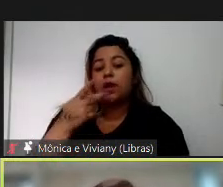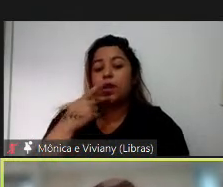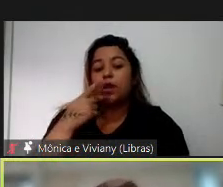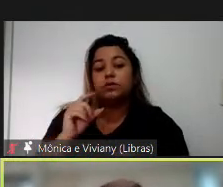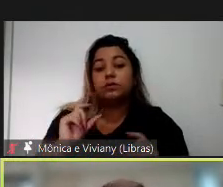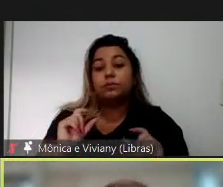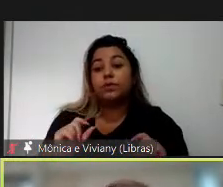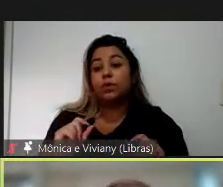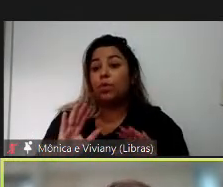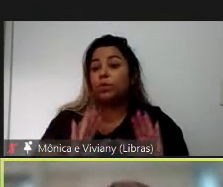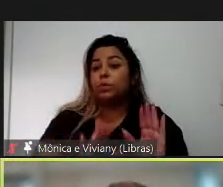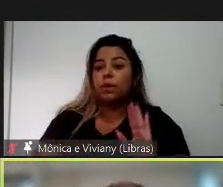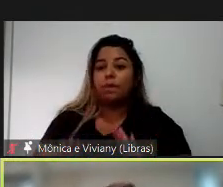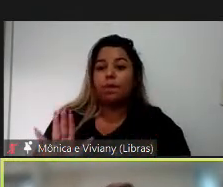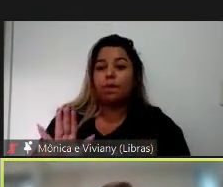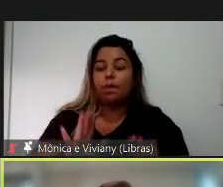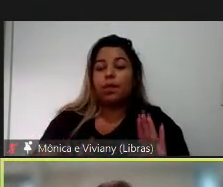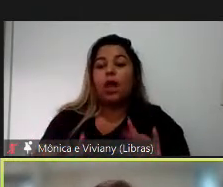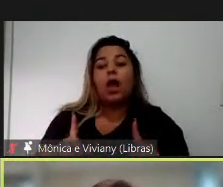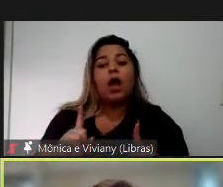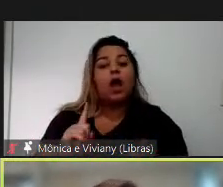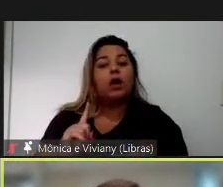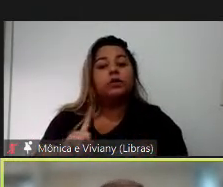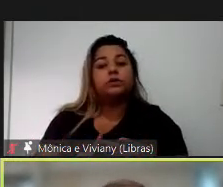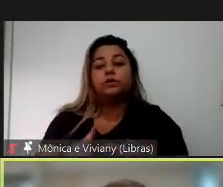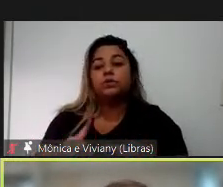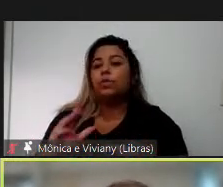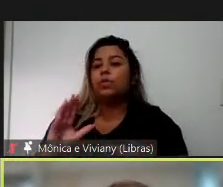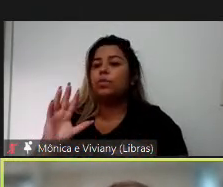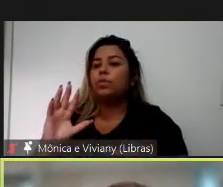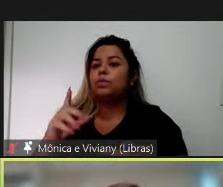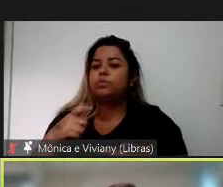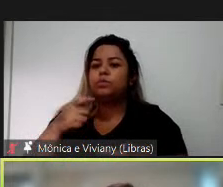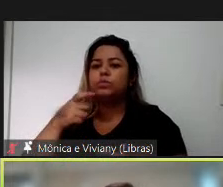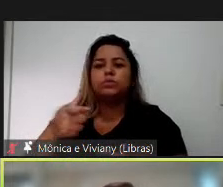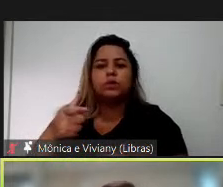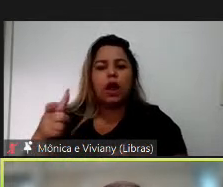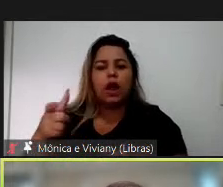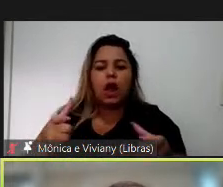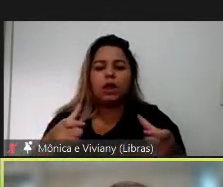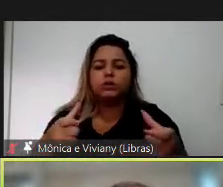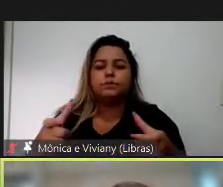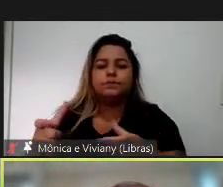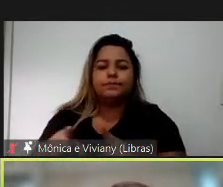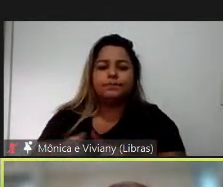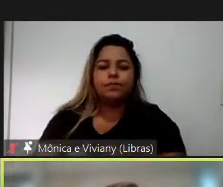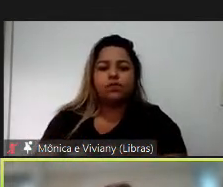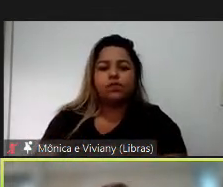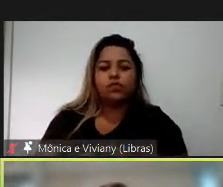introduction. We talk about what is the care, about the environment,